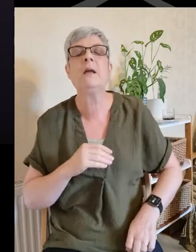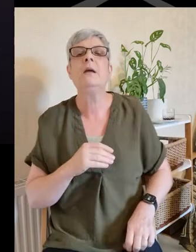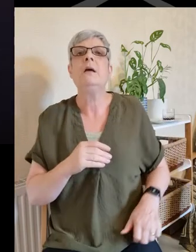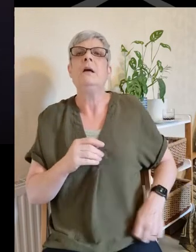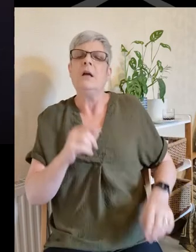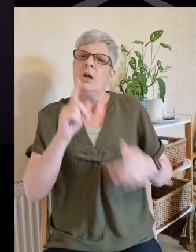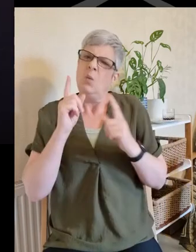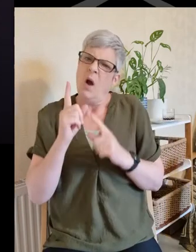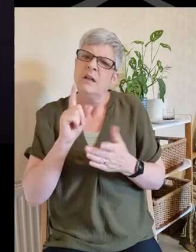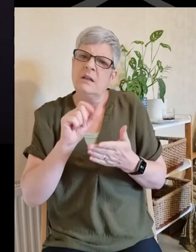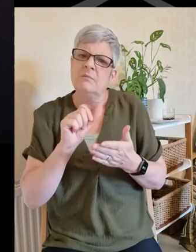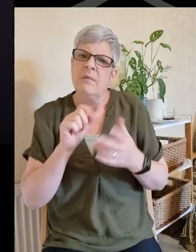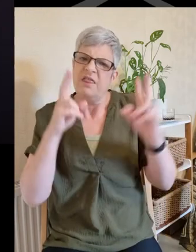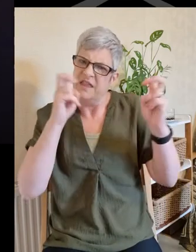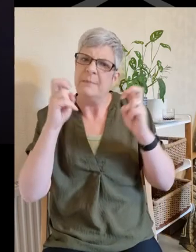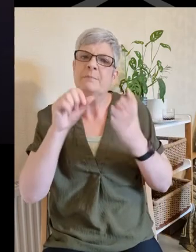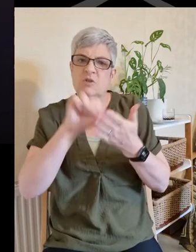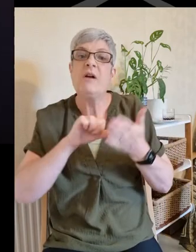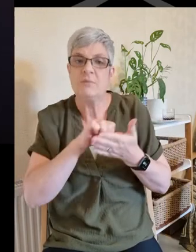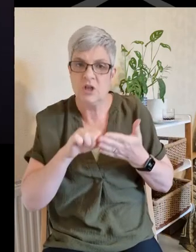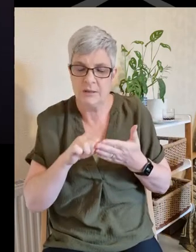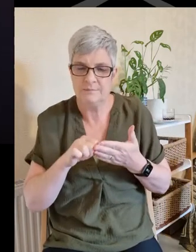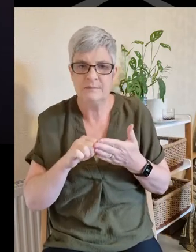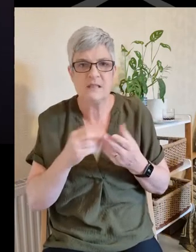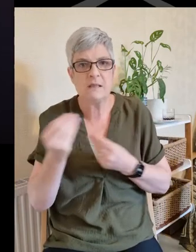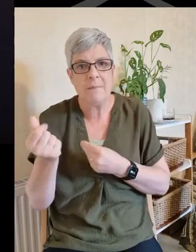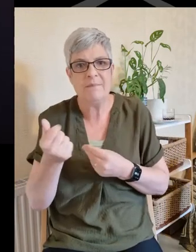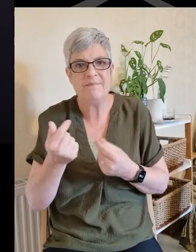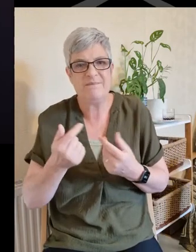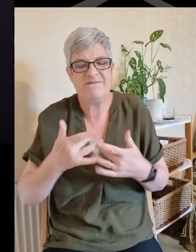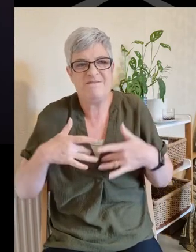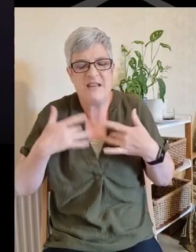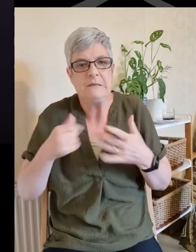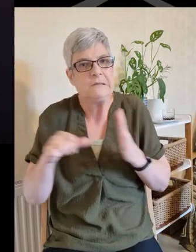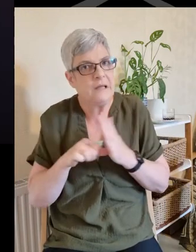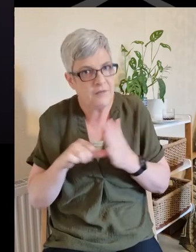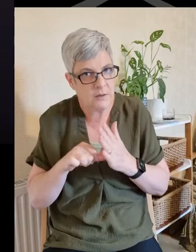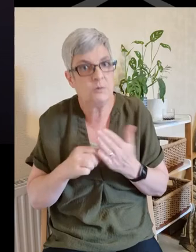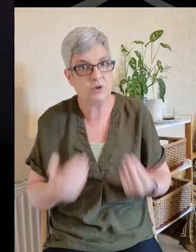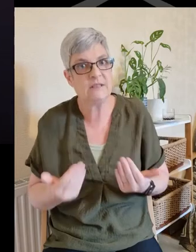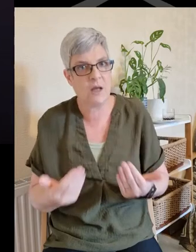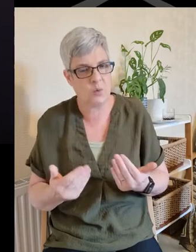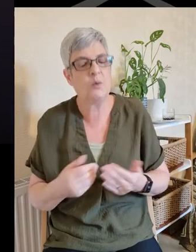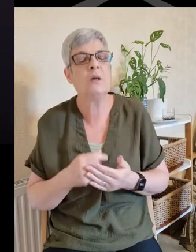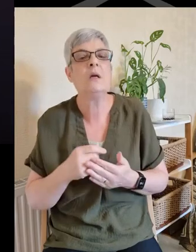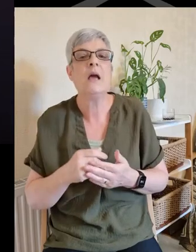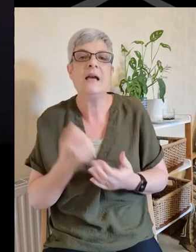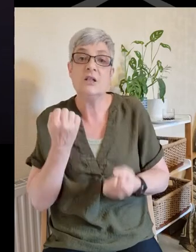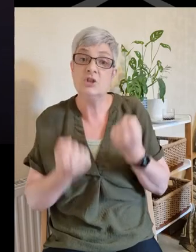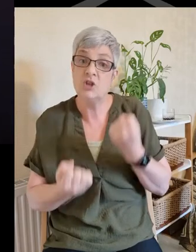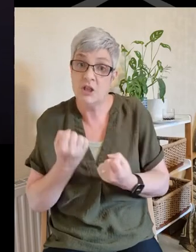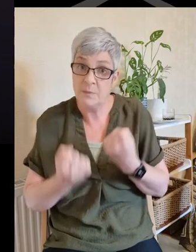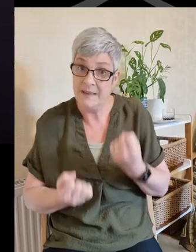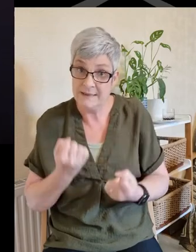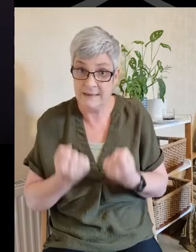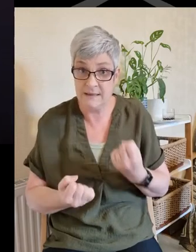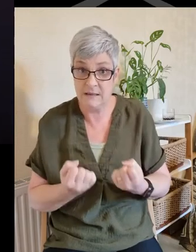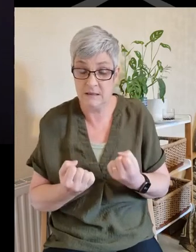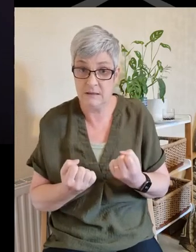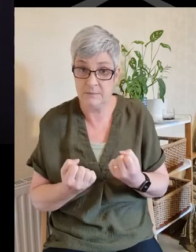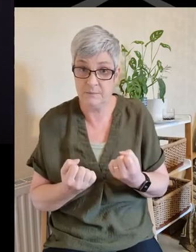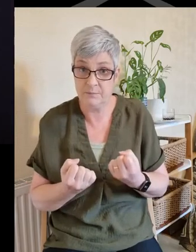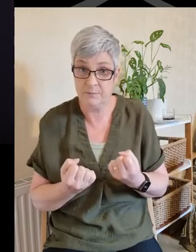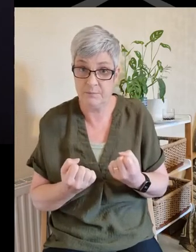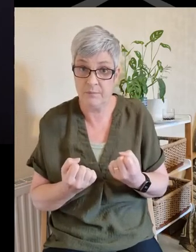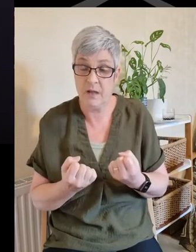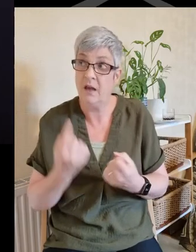some find hard to stomach in this current era is that of judgment.